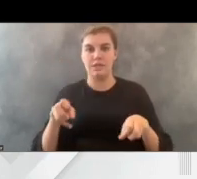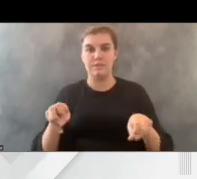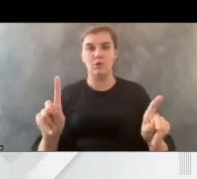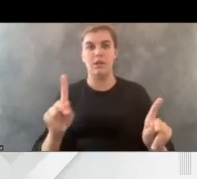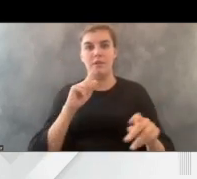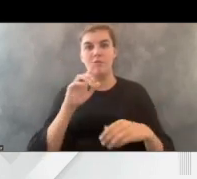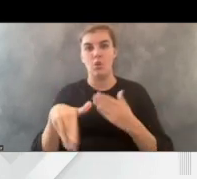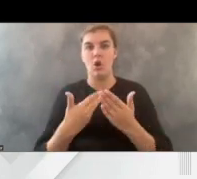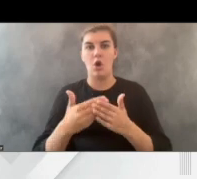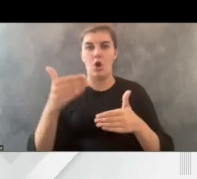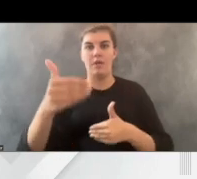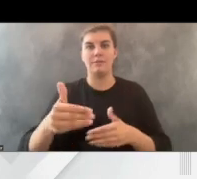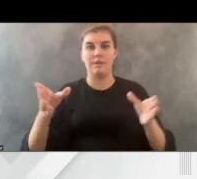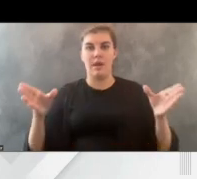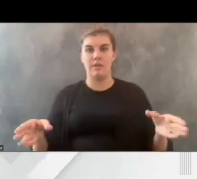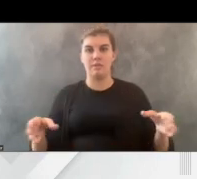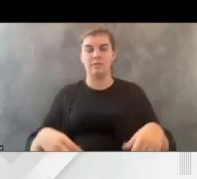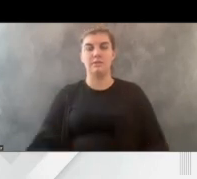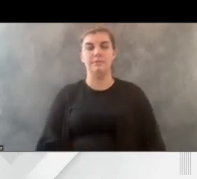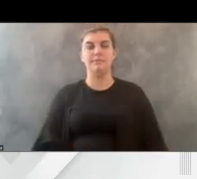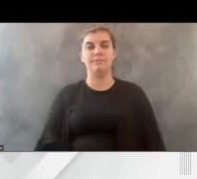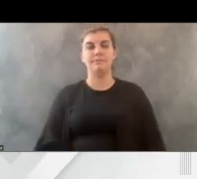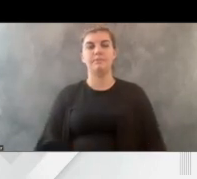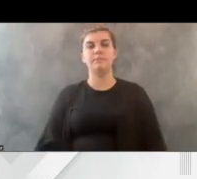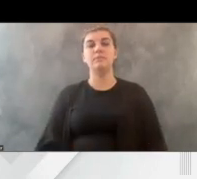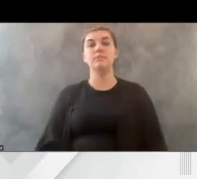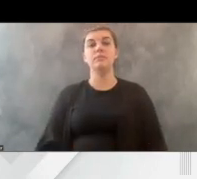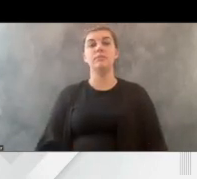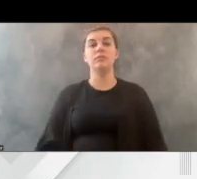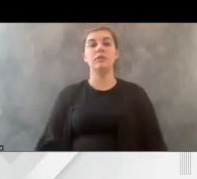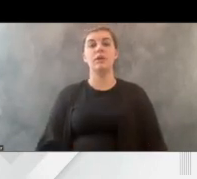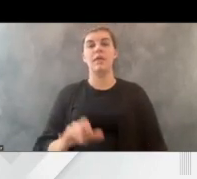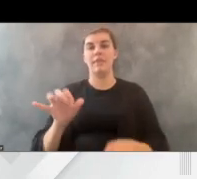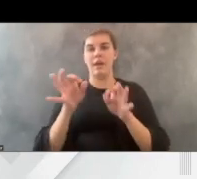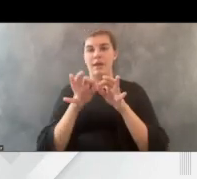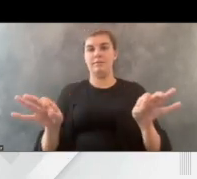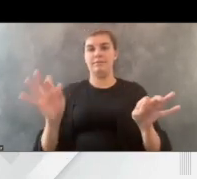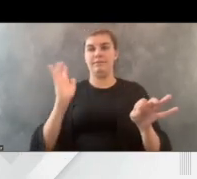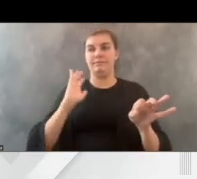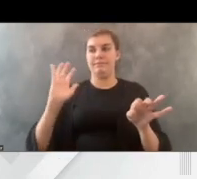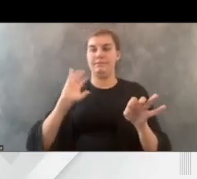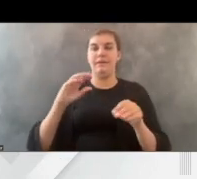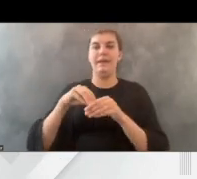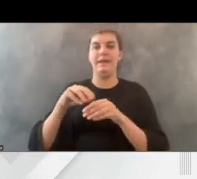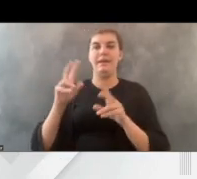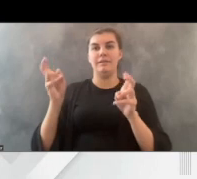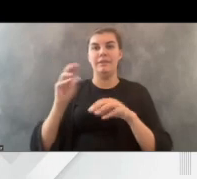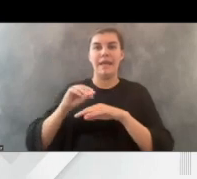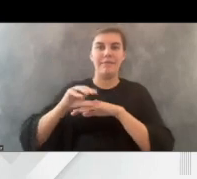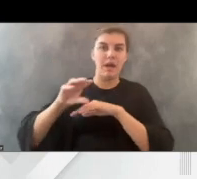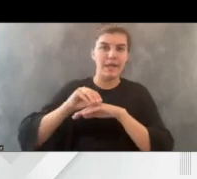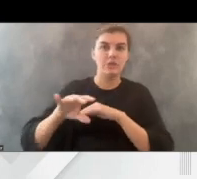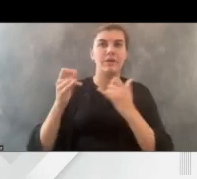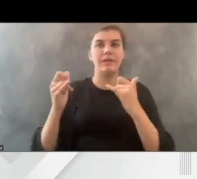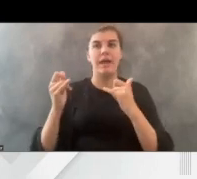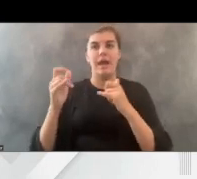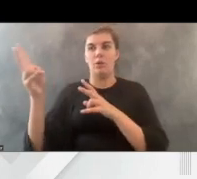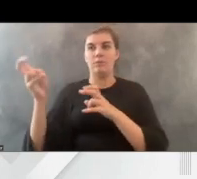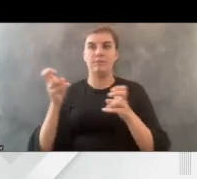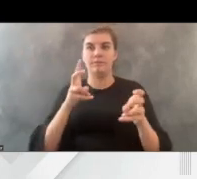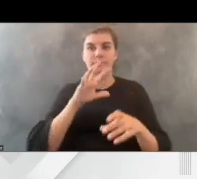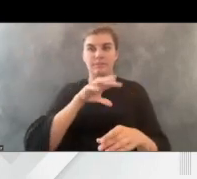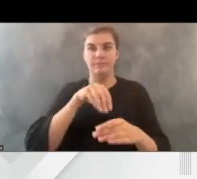serving more than one pedestrian circulation path has a running slope greater than 2.1%, a